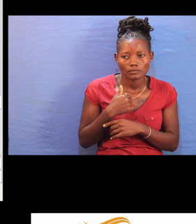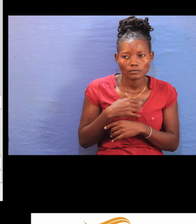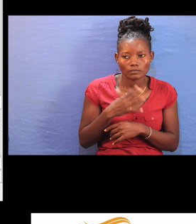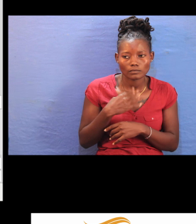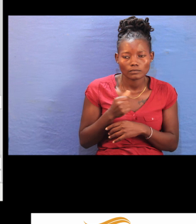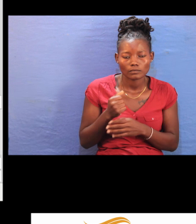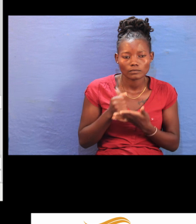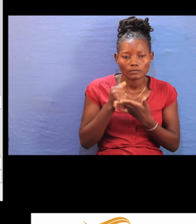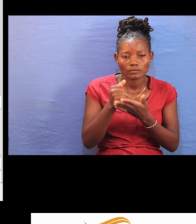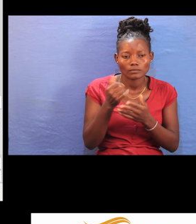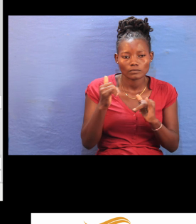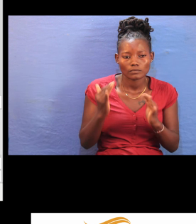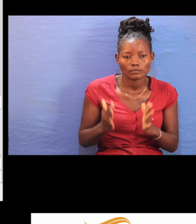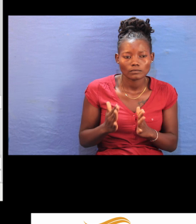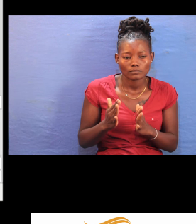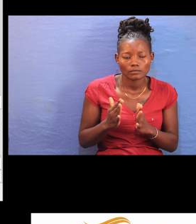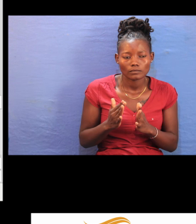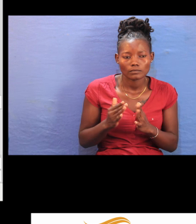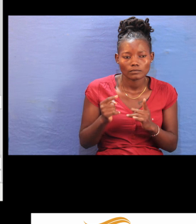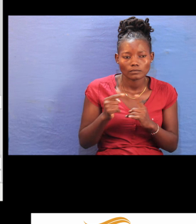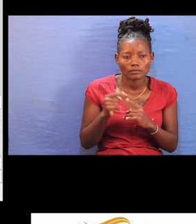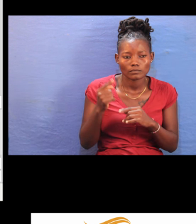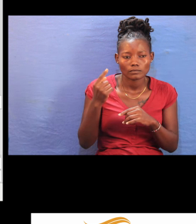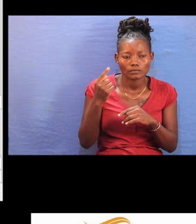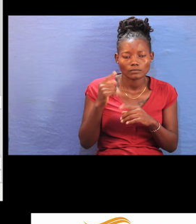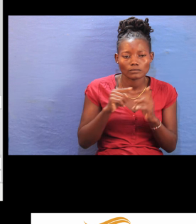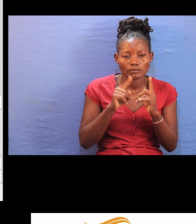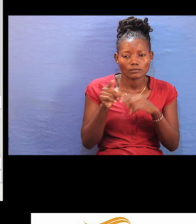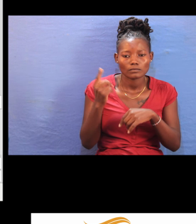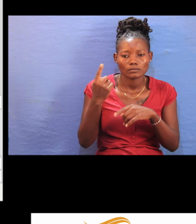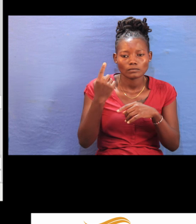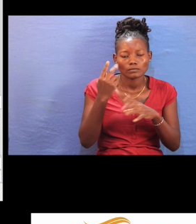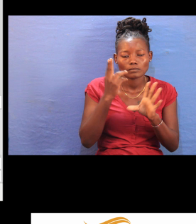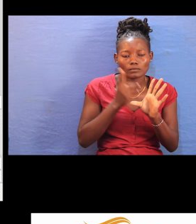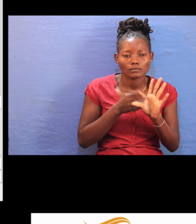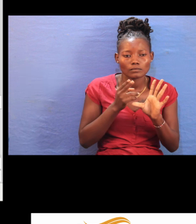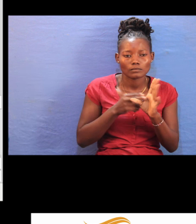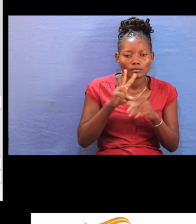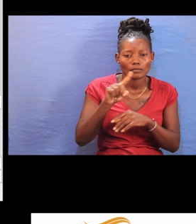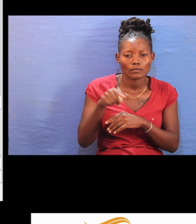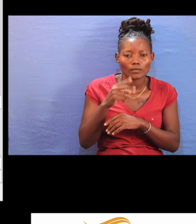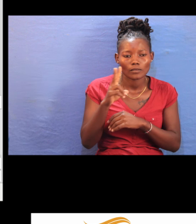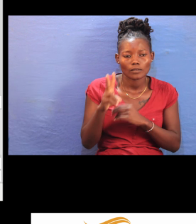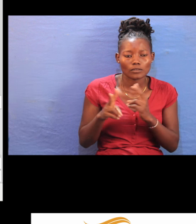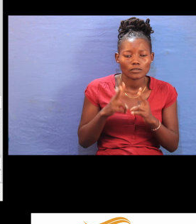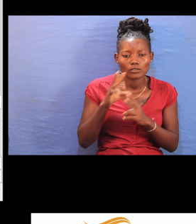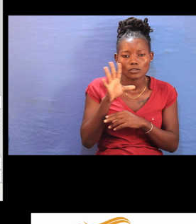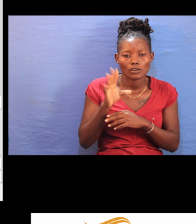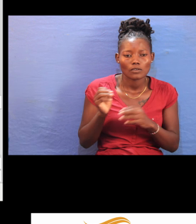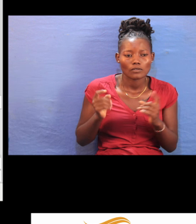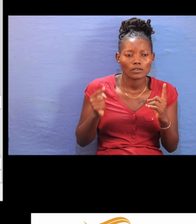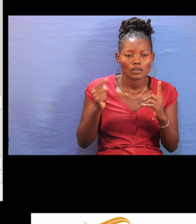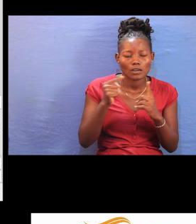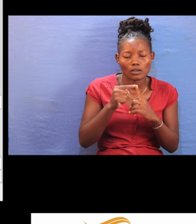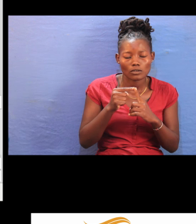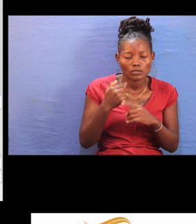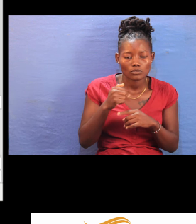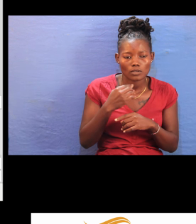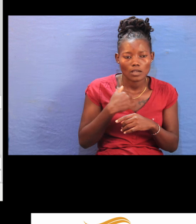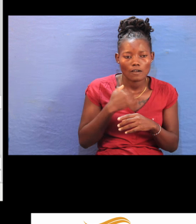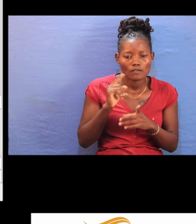have 4 athletes I coach qualify for the 2023 African Games. So we have both subjective goals and objective